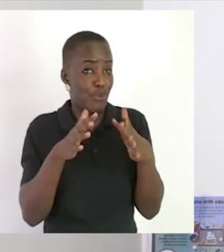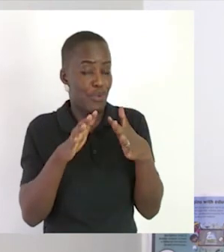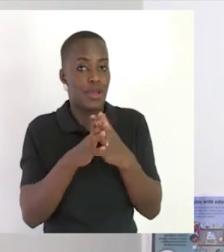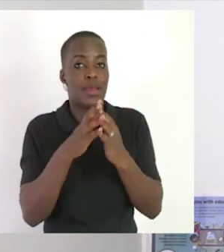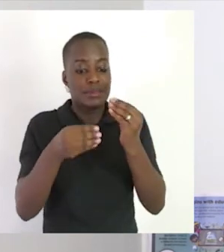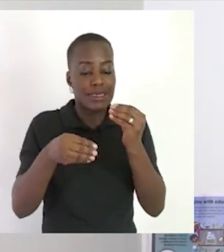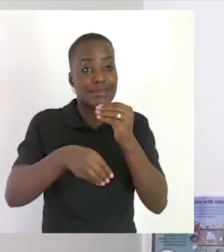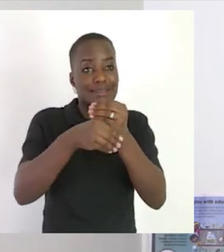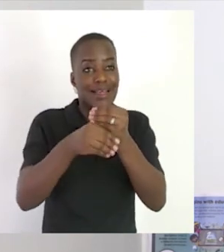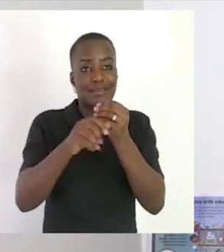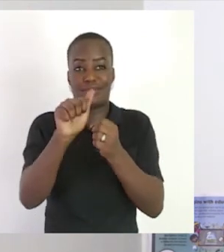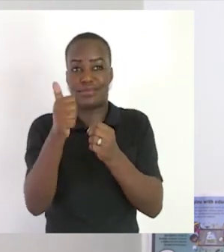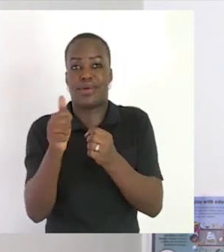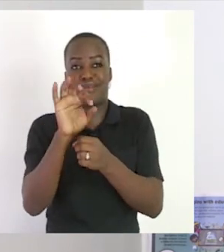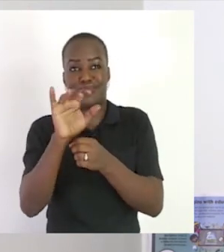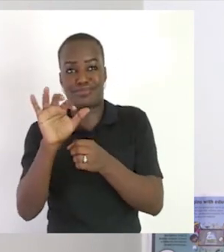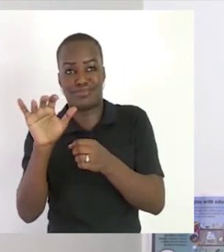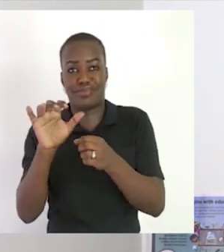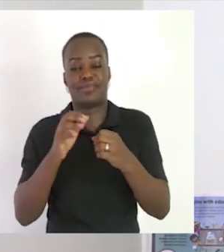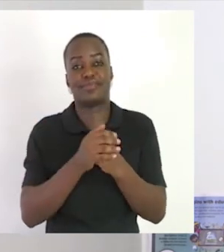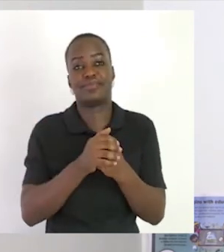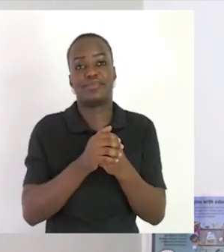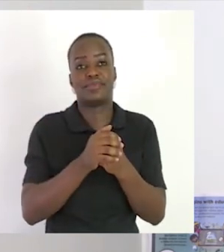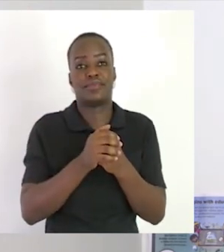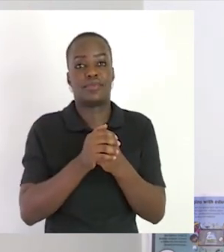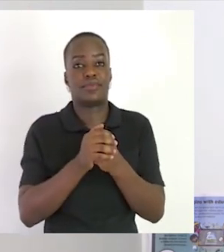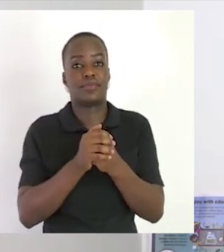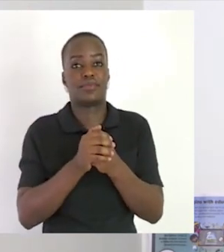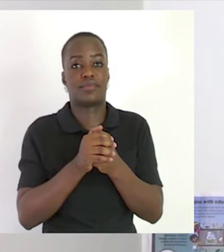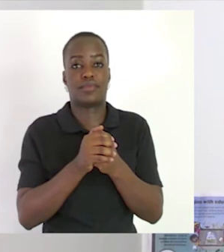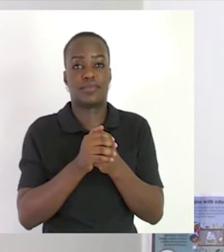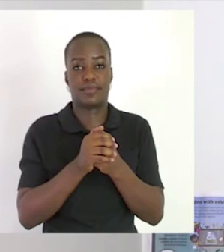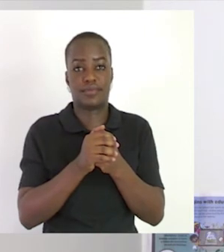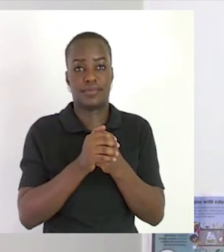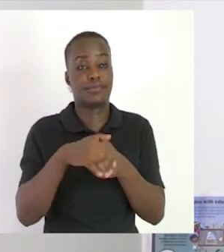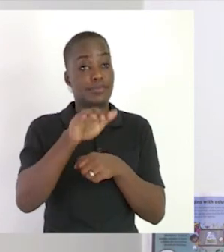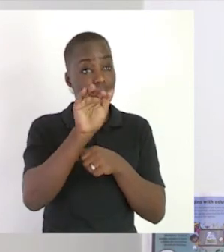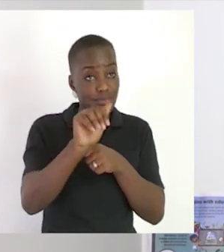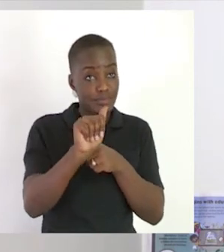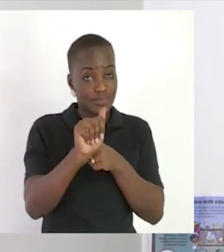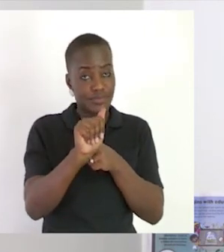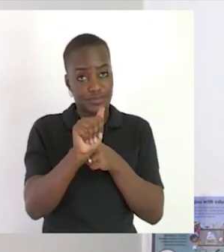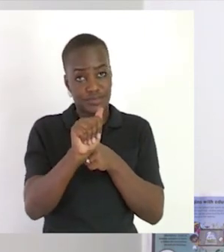to fill in the rest. And we are going to write our A,